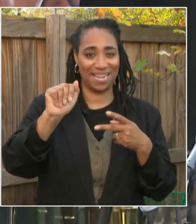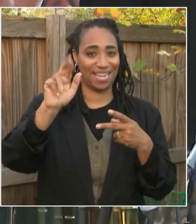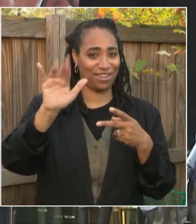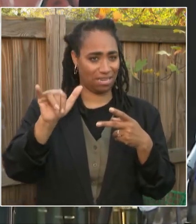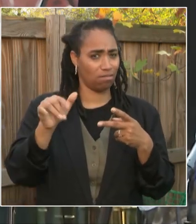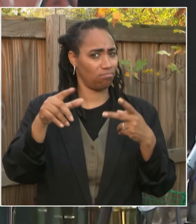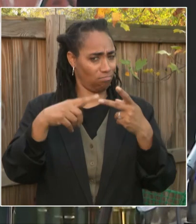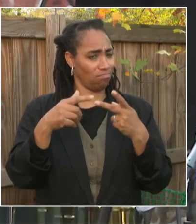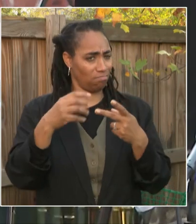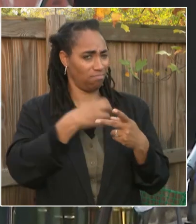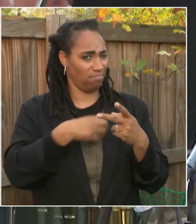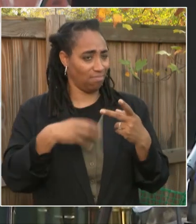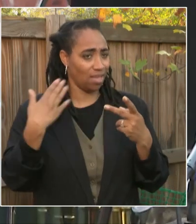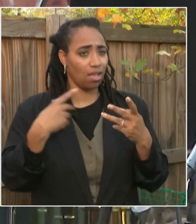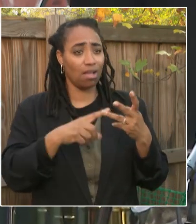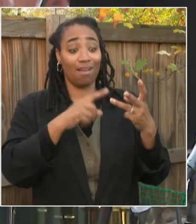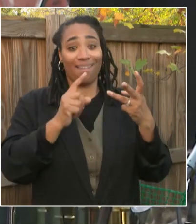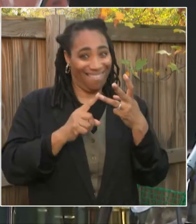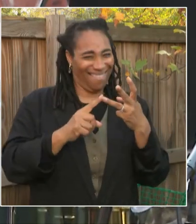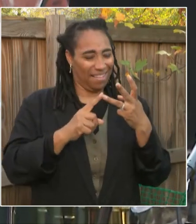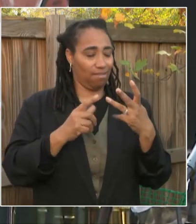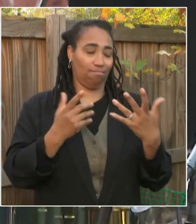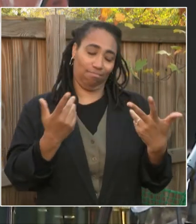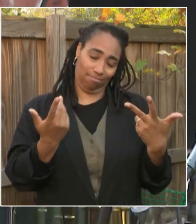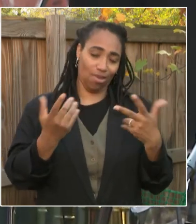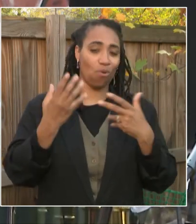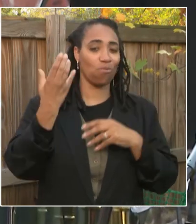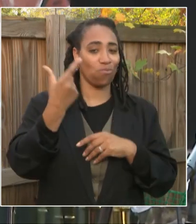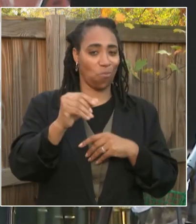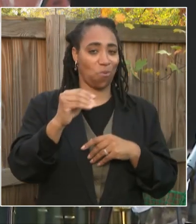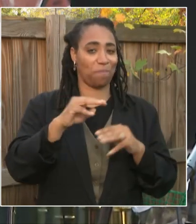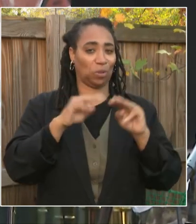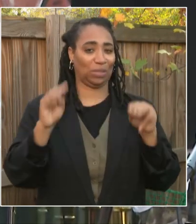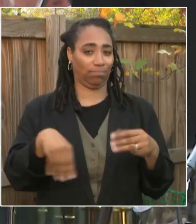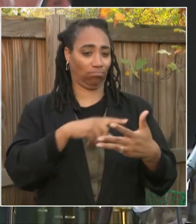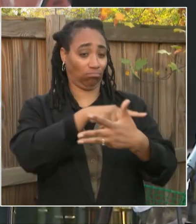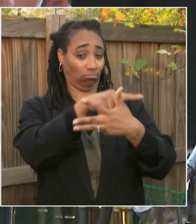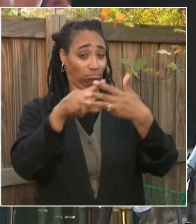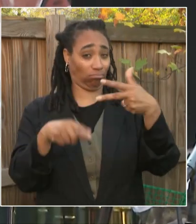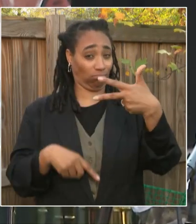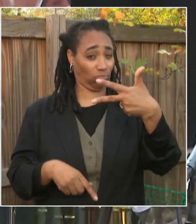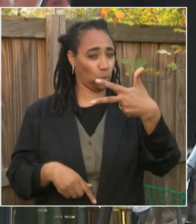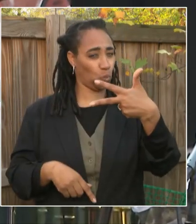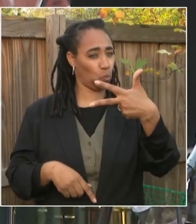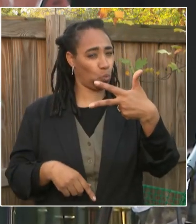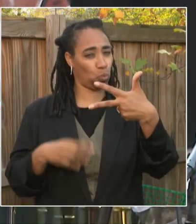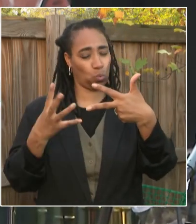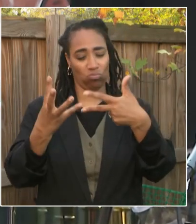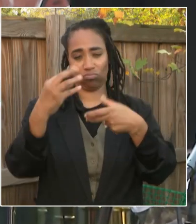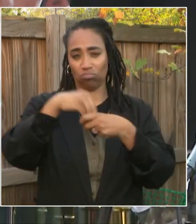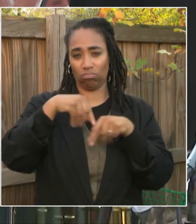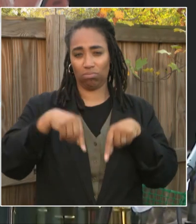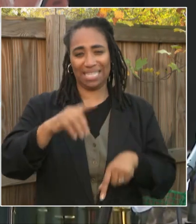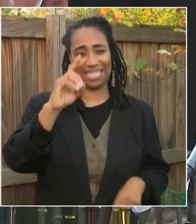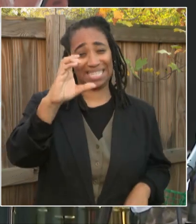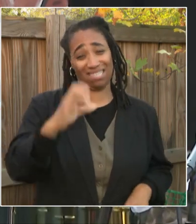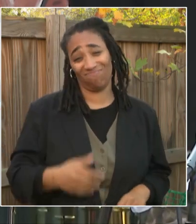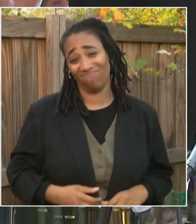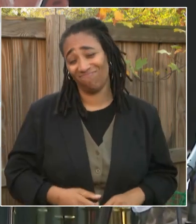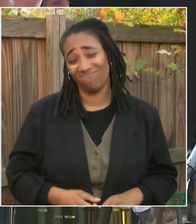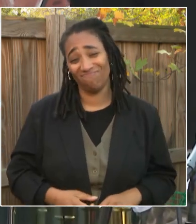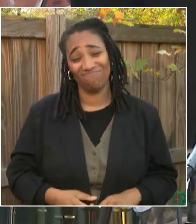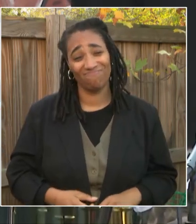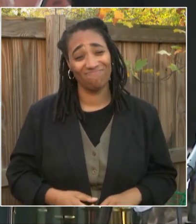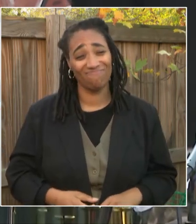about. Mumbo sauce, Marion Barry, and go-go music. And what Darryl said earlier, and Ms.